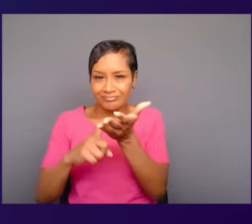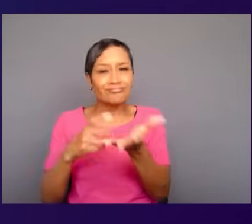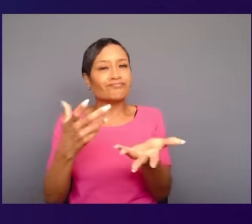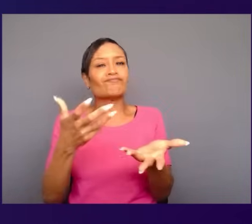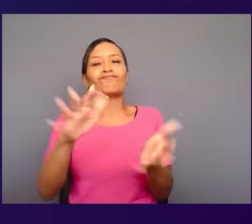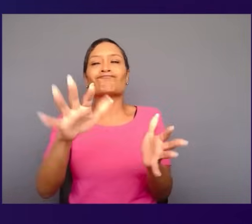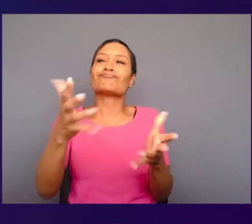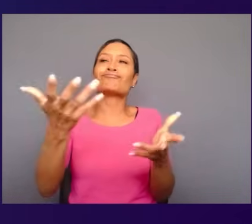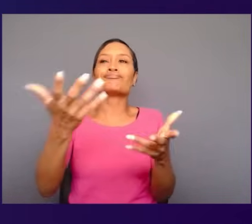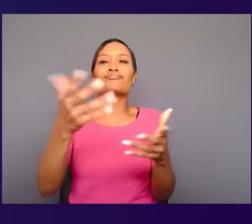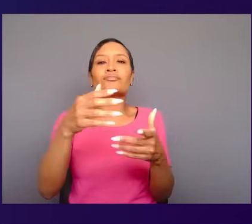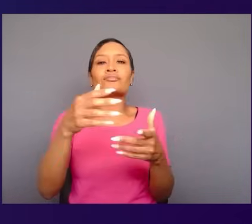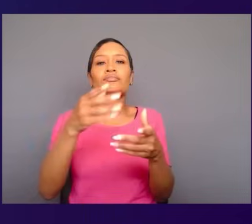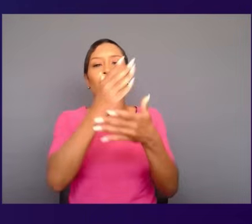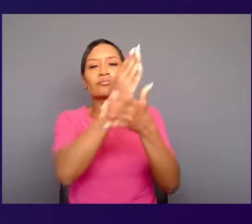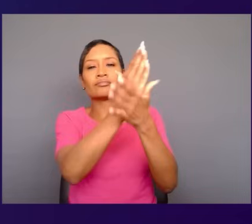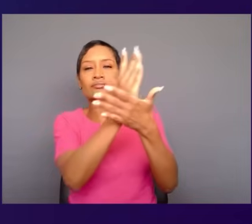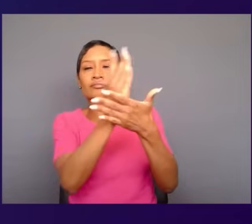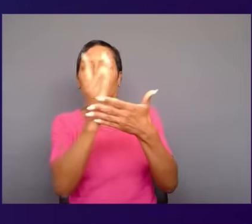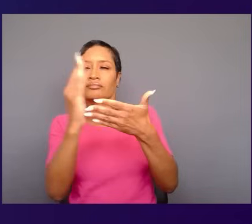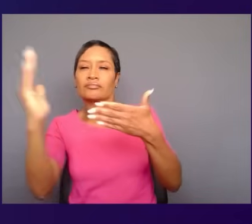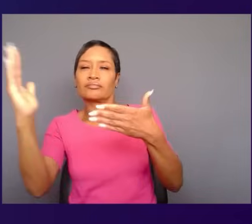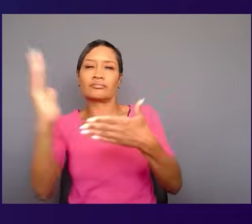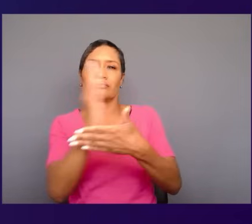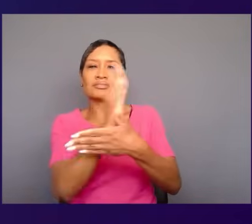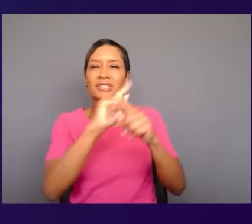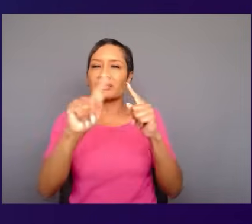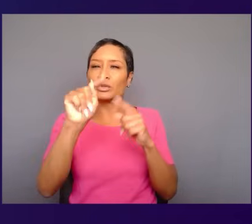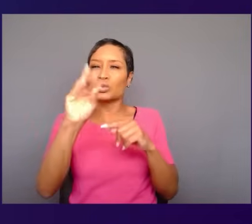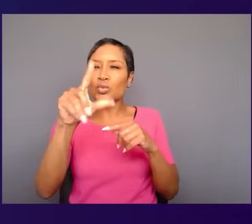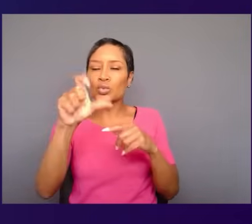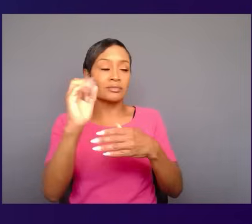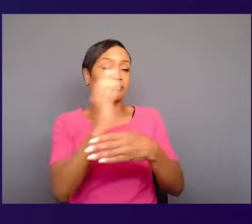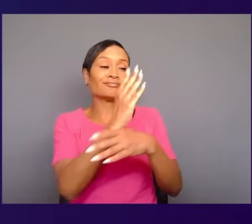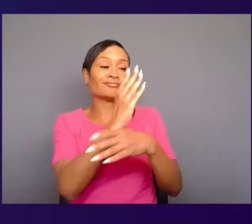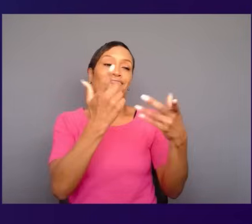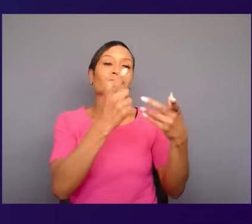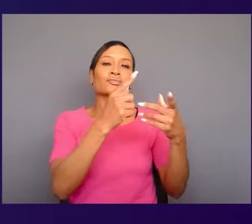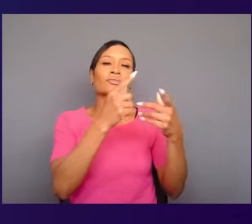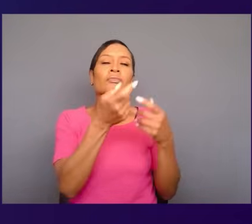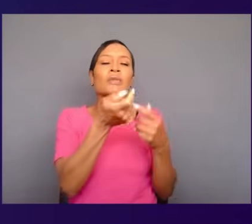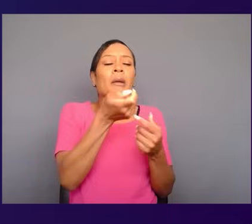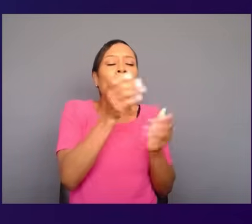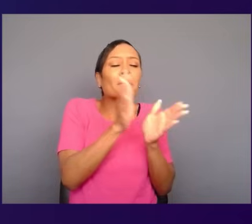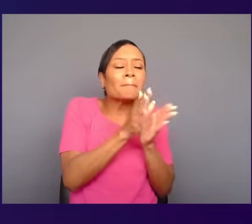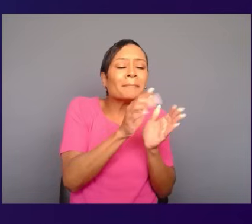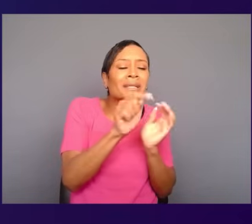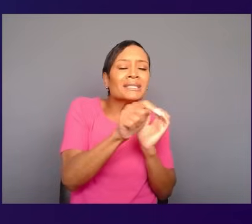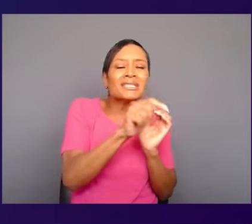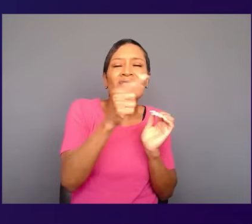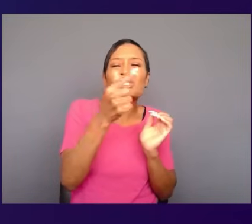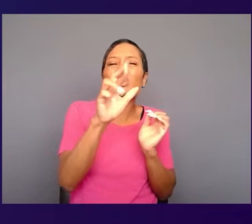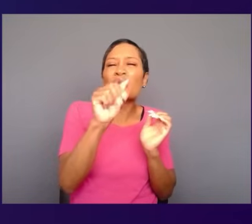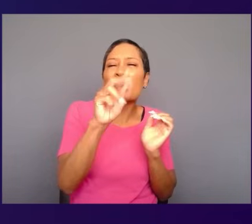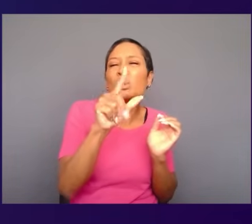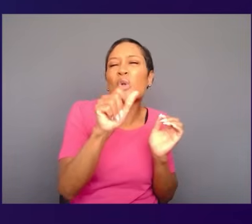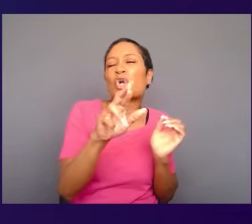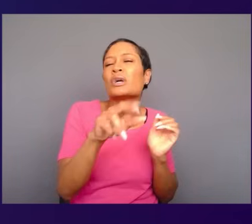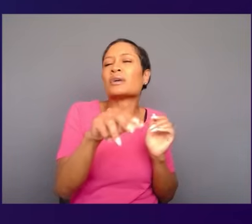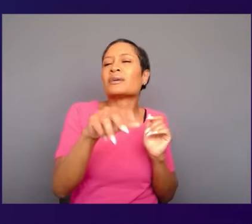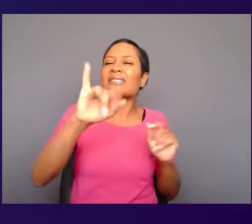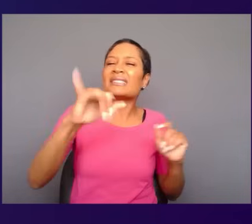a gradient or a spectrum of tools that go all the way from very granular, very tight, very